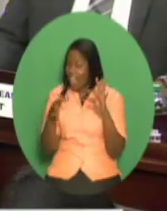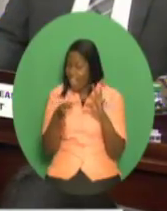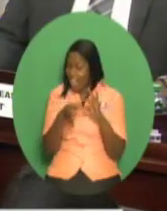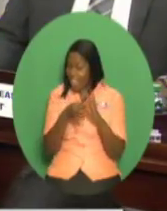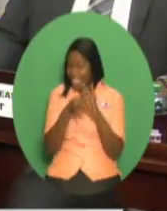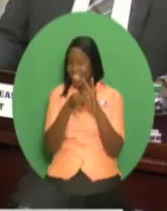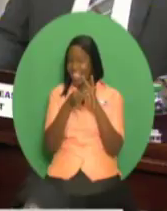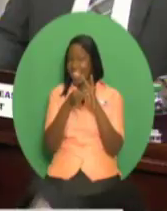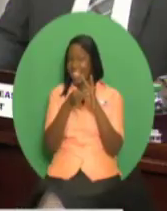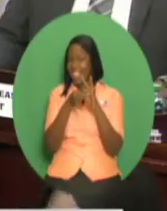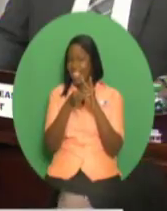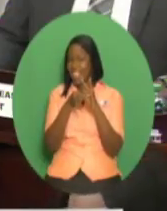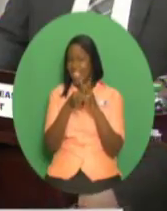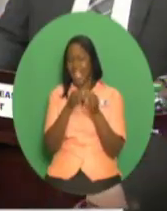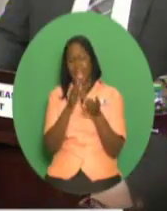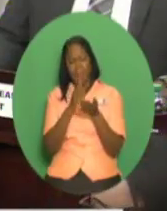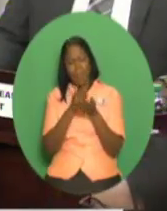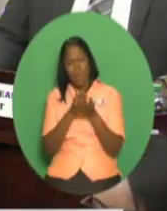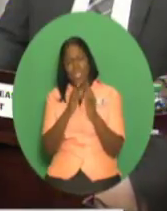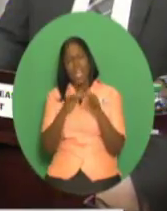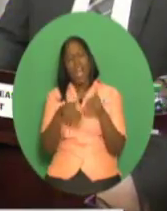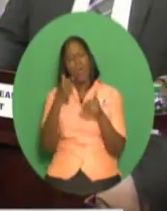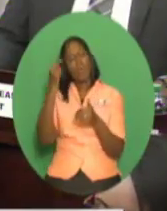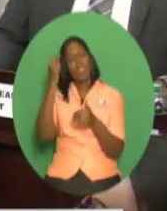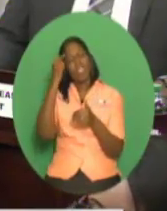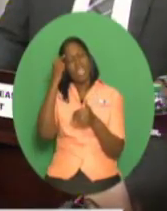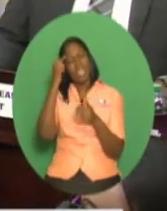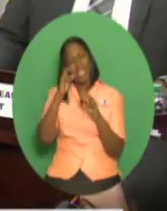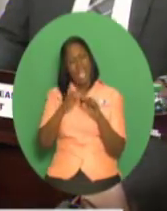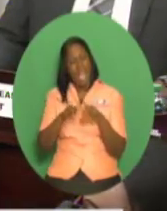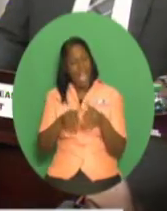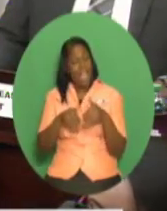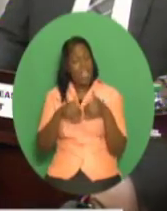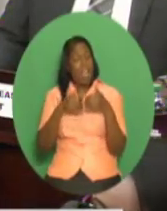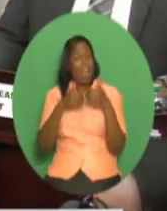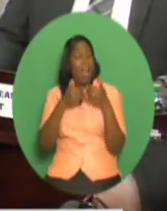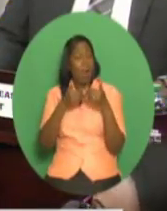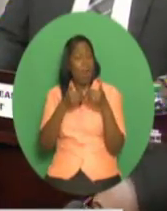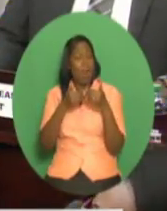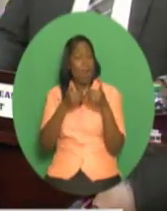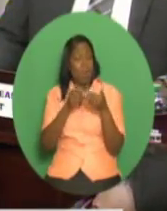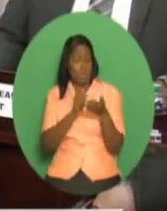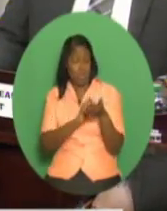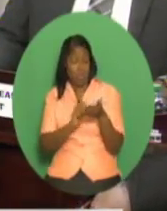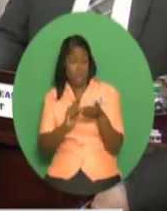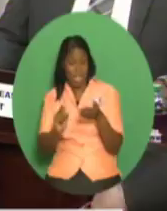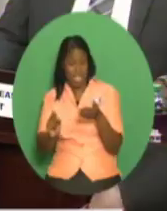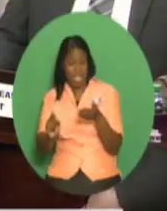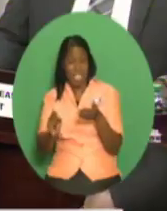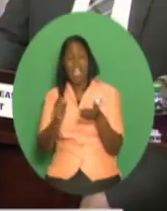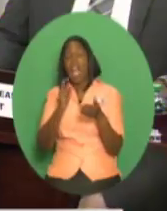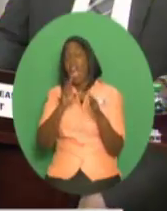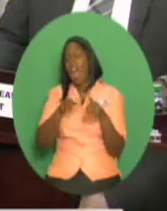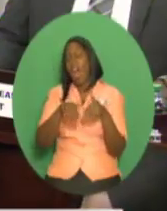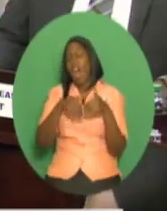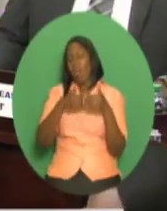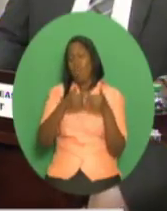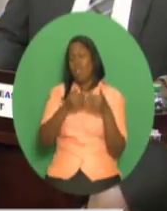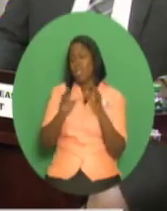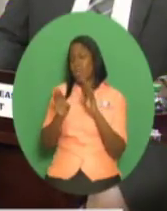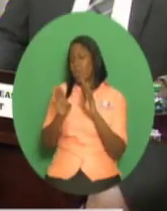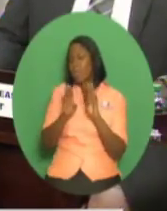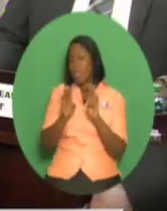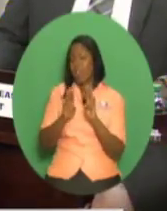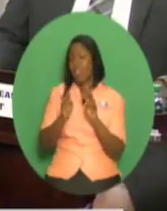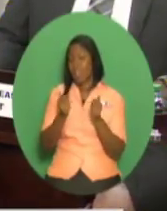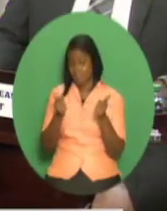thinks and how a person performs by how a person writes. In fact, studies have shown